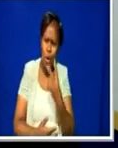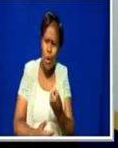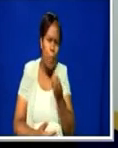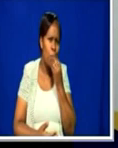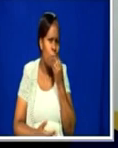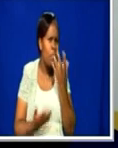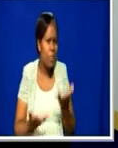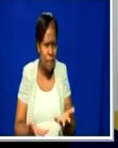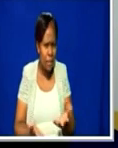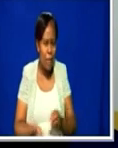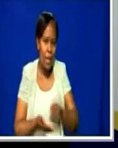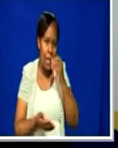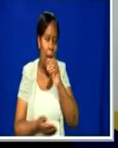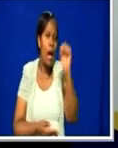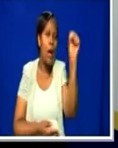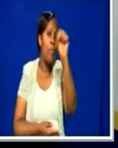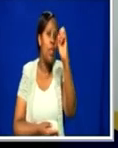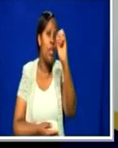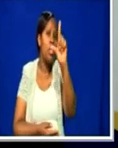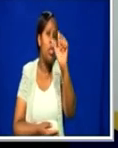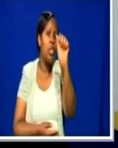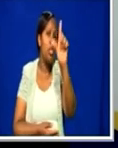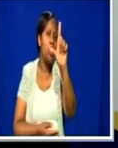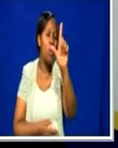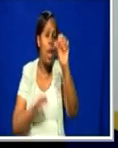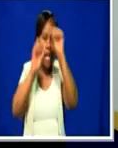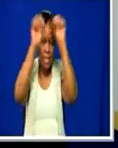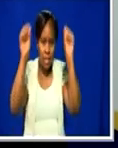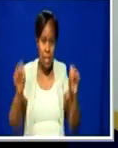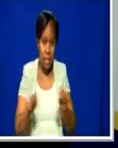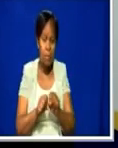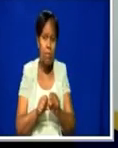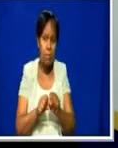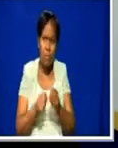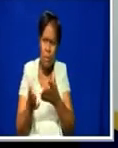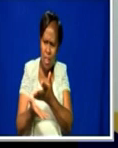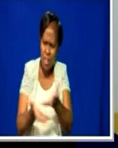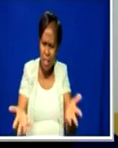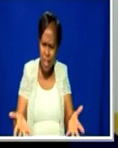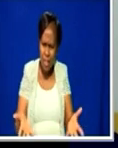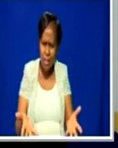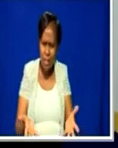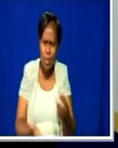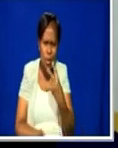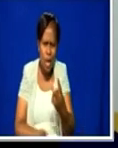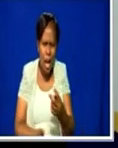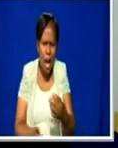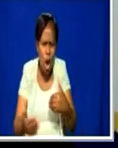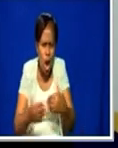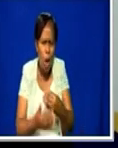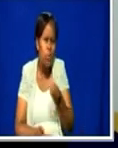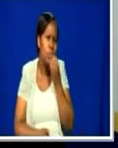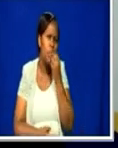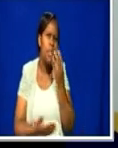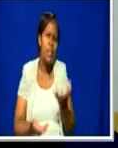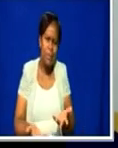edible. We are learning about the solar system. But now what solar system? Yes. With solar these system. things which are looking like, I almost took